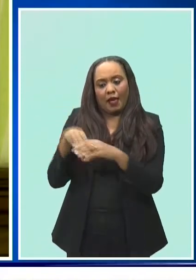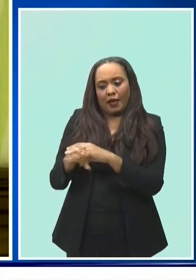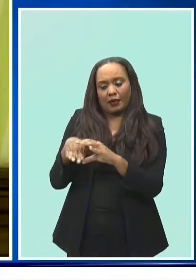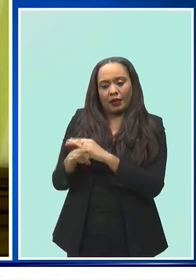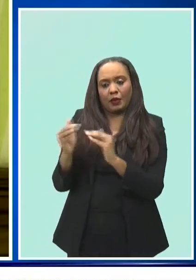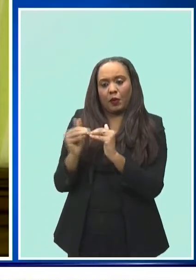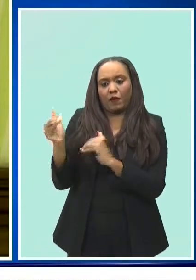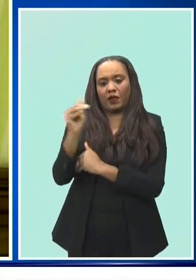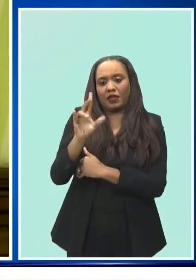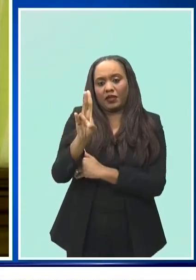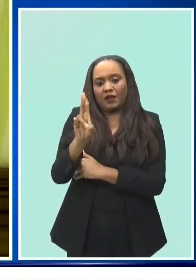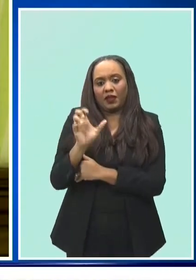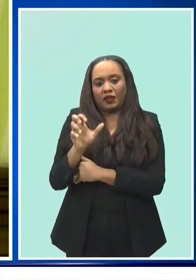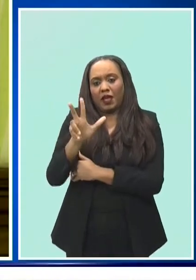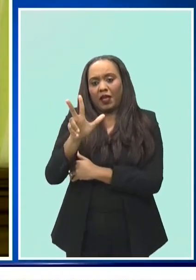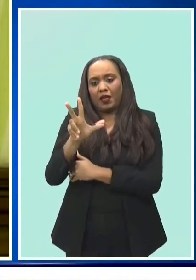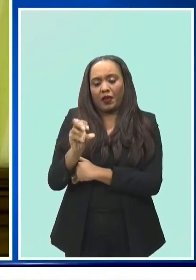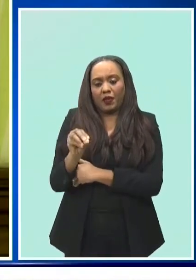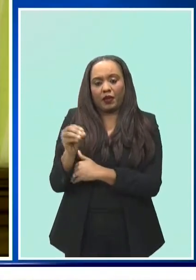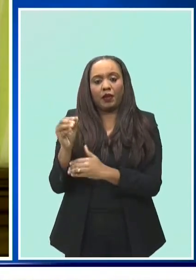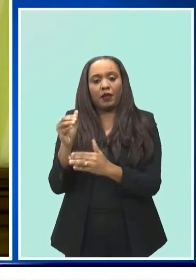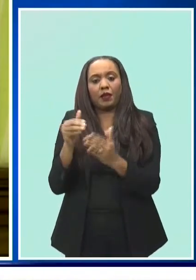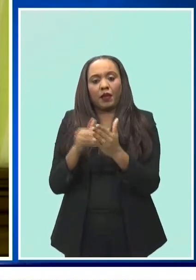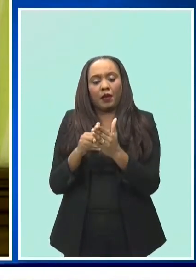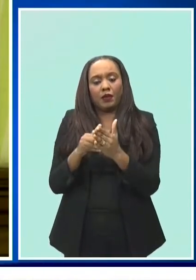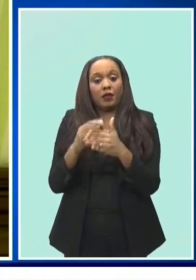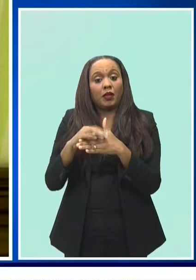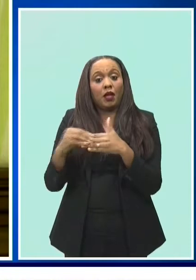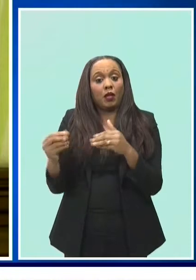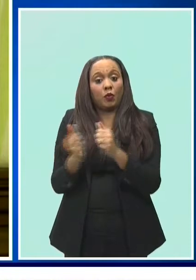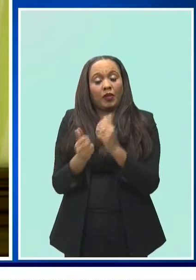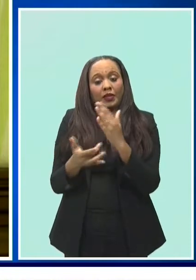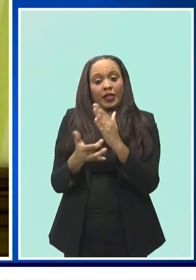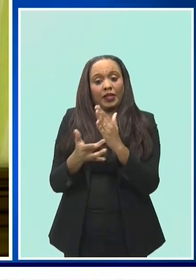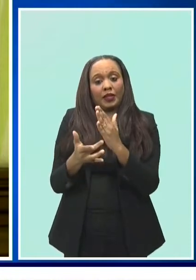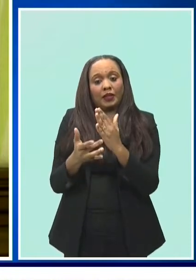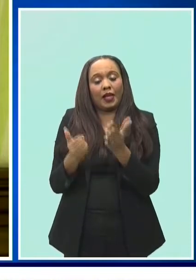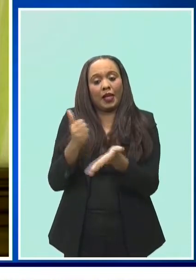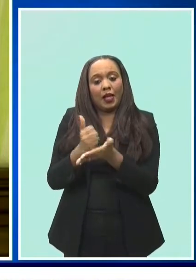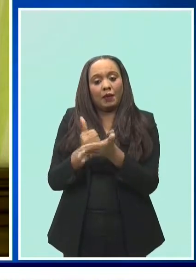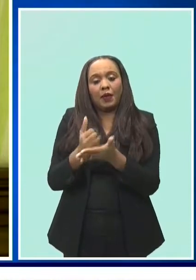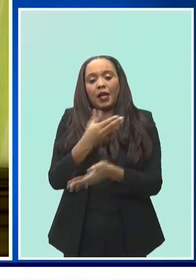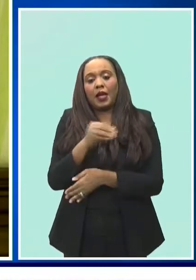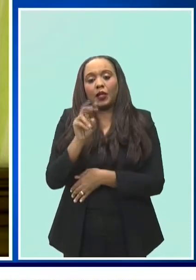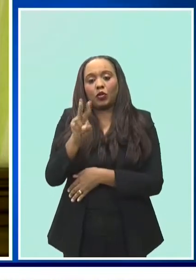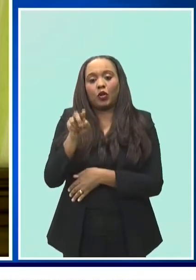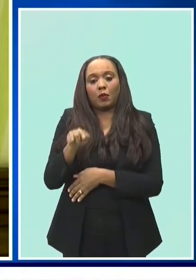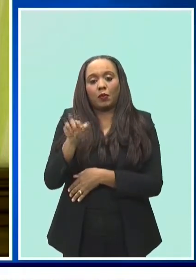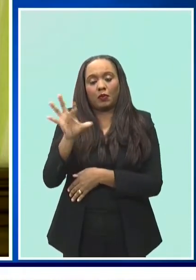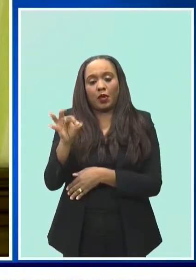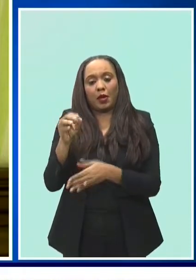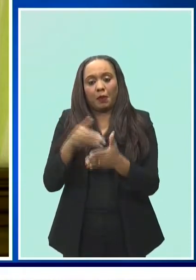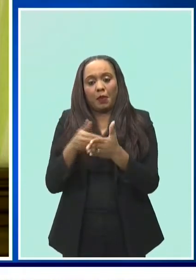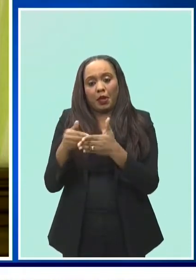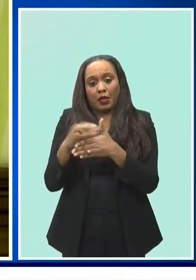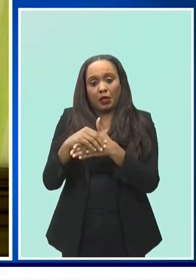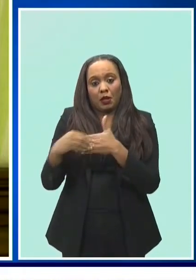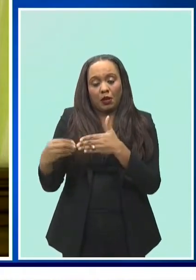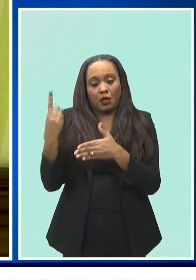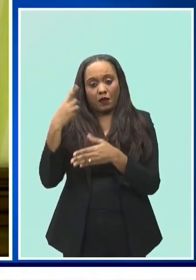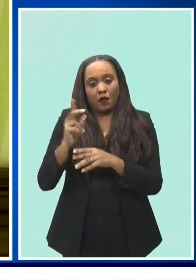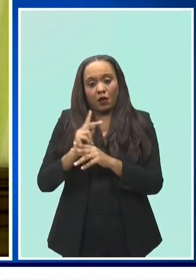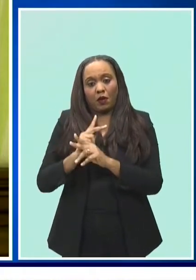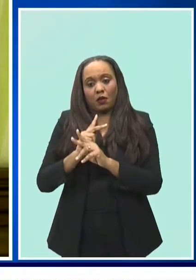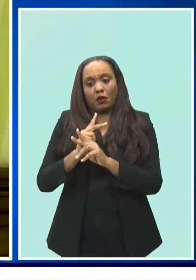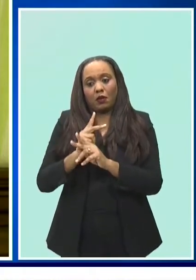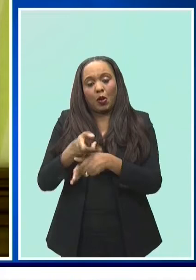over $730,000 in technical assistance and $2.9 million in loan financing in the region. And we